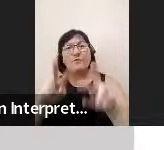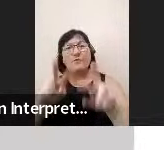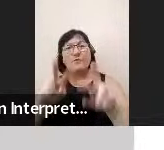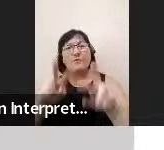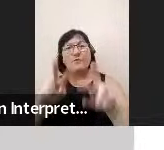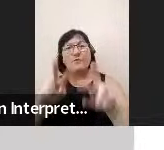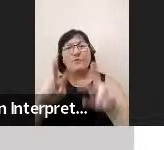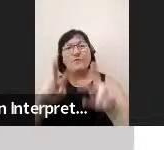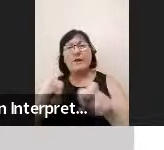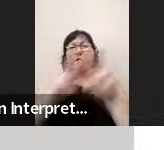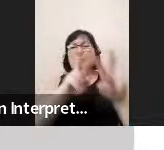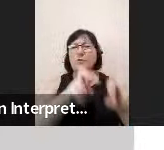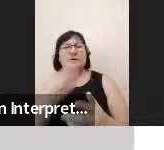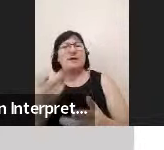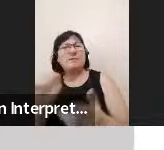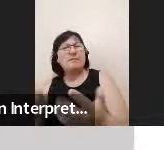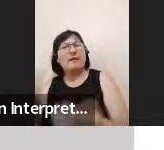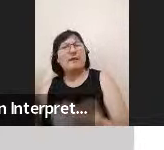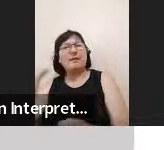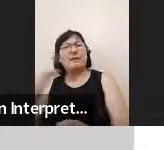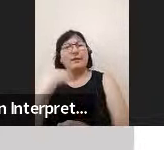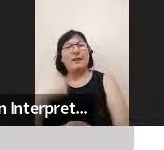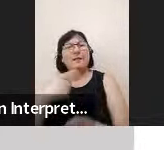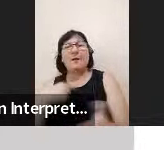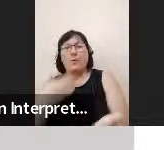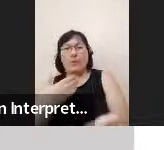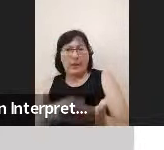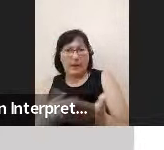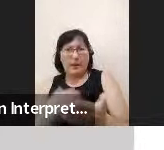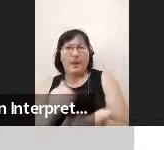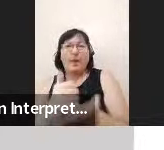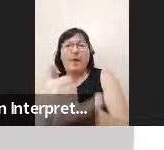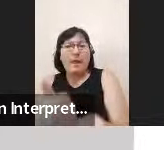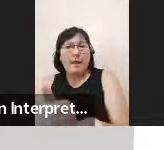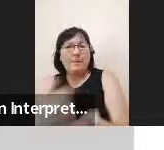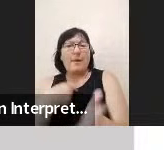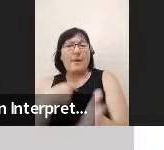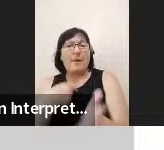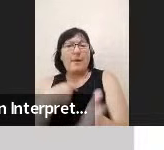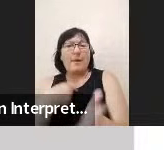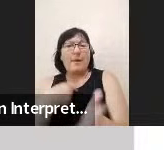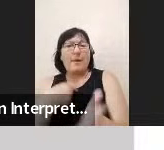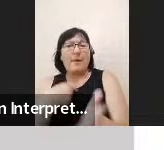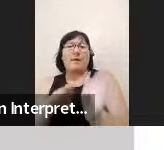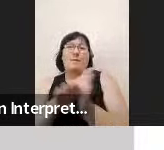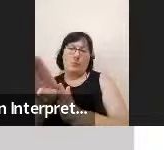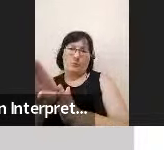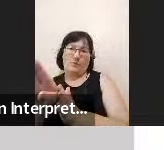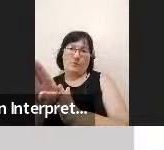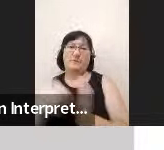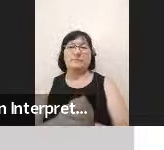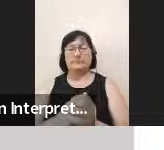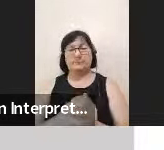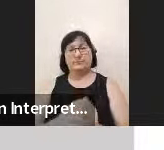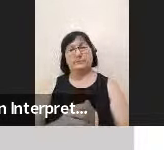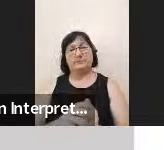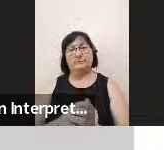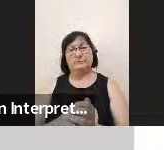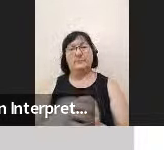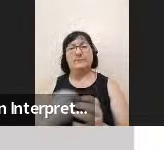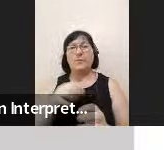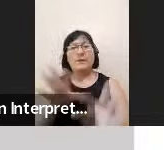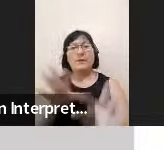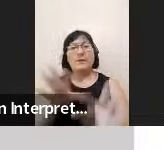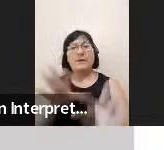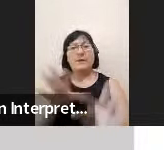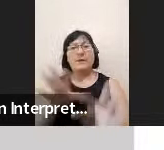we improve? How can we make it different? And with that being said, we take those inputs very seriously because they